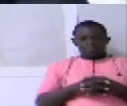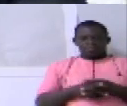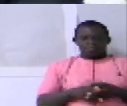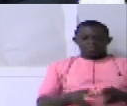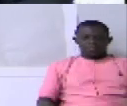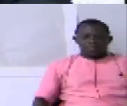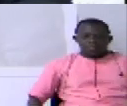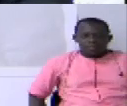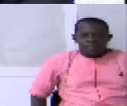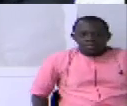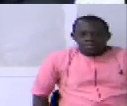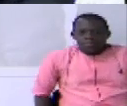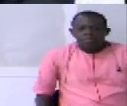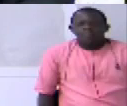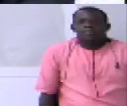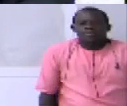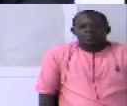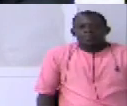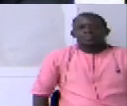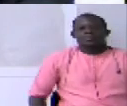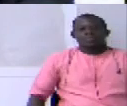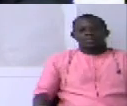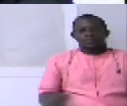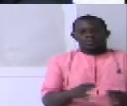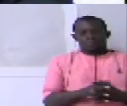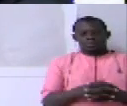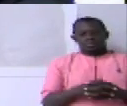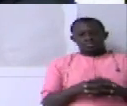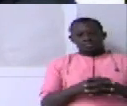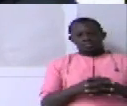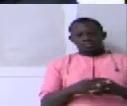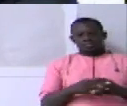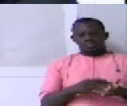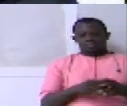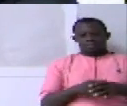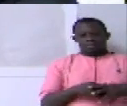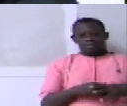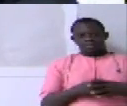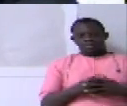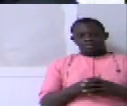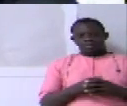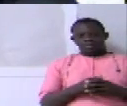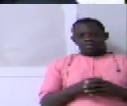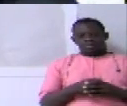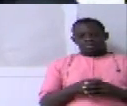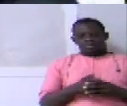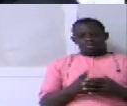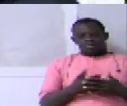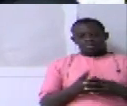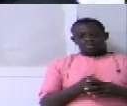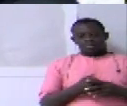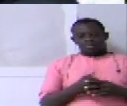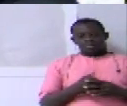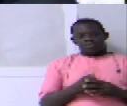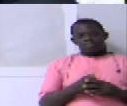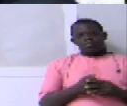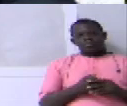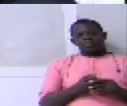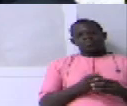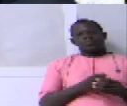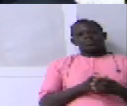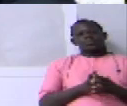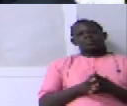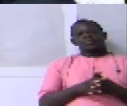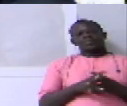Between silang chairman ina foka ako Bishop Odiko inumbara ye dinkira kumama bari between tul fanalum bedu ko